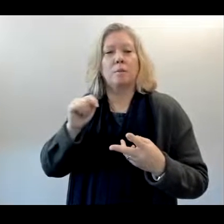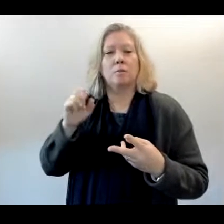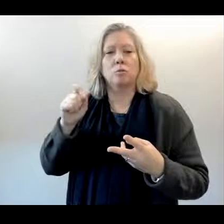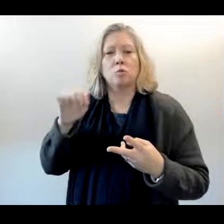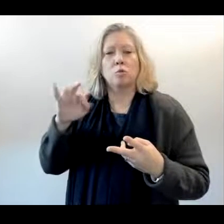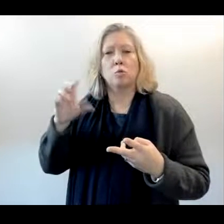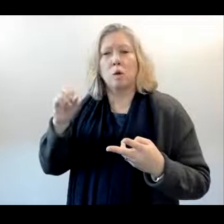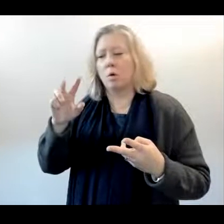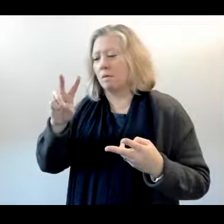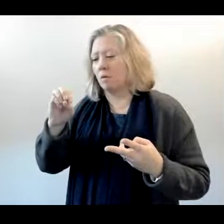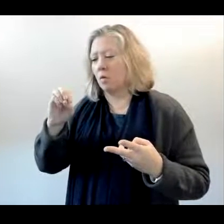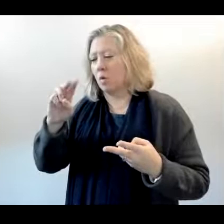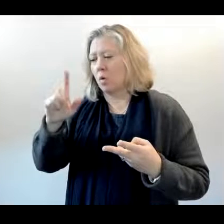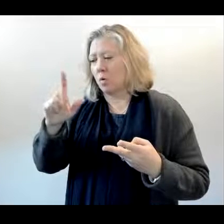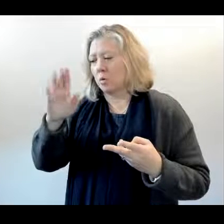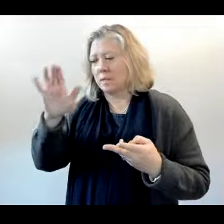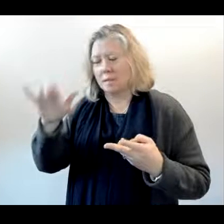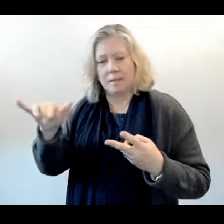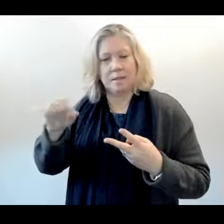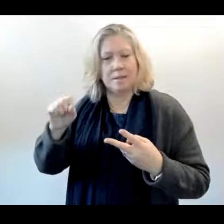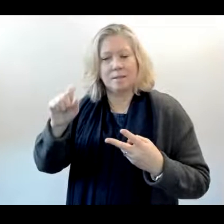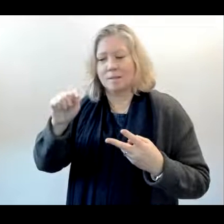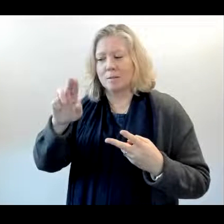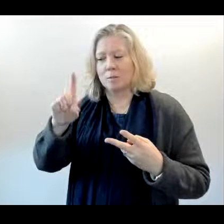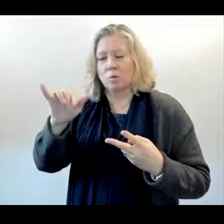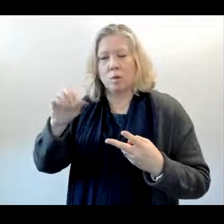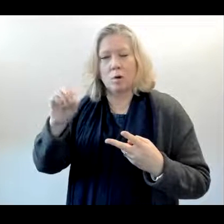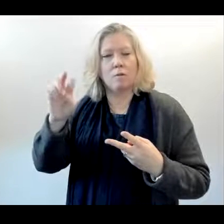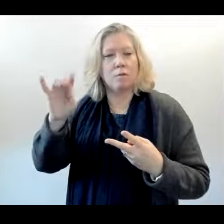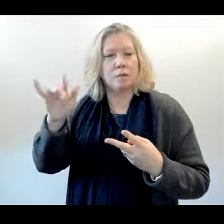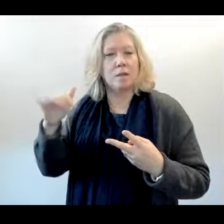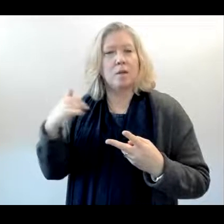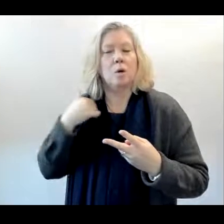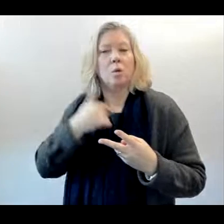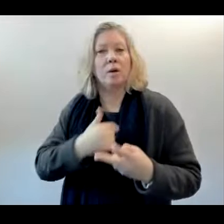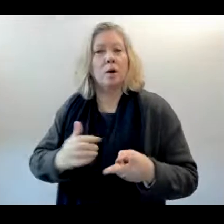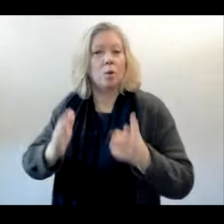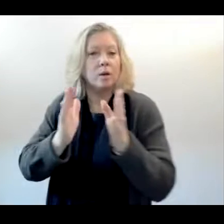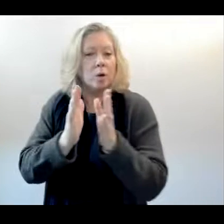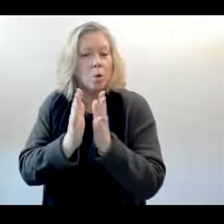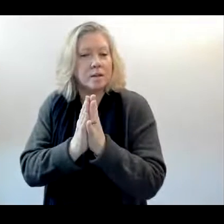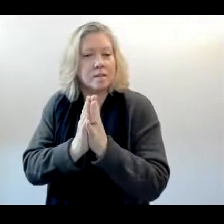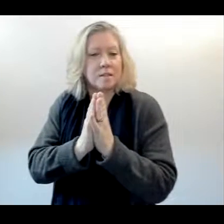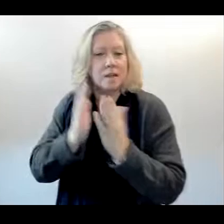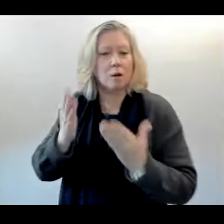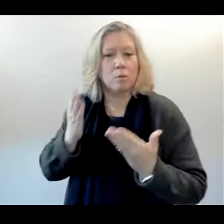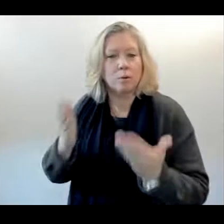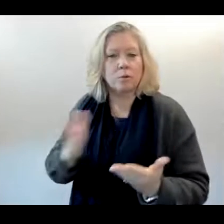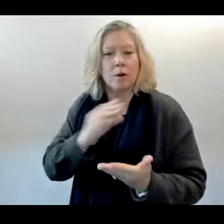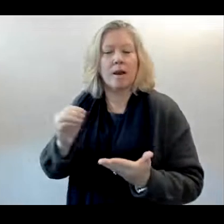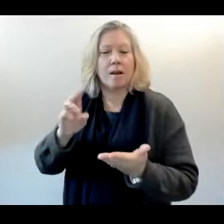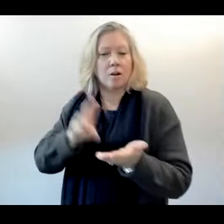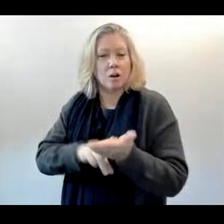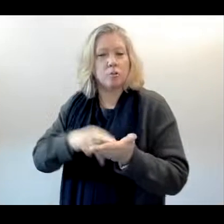Studio Volsi, also known as the Rhythm Square project, we are requesting authorization to enter into a proposal and formal contract for sale